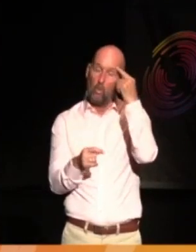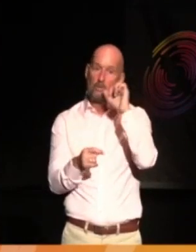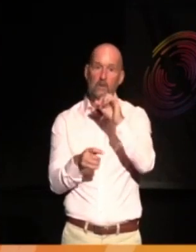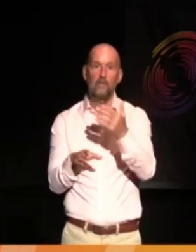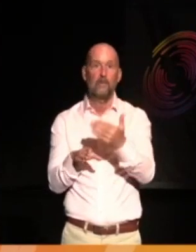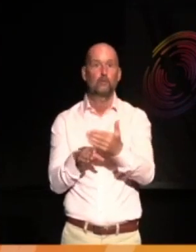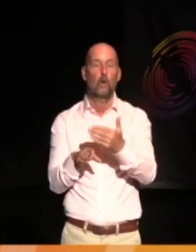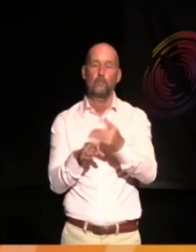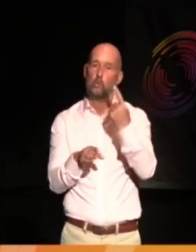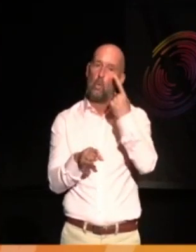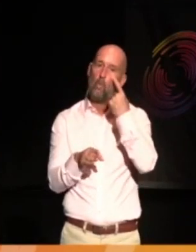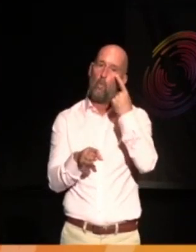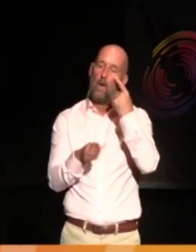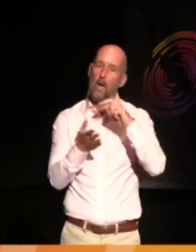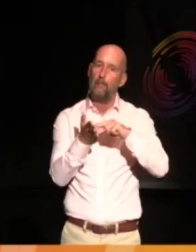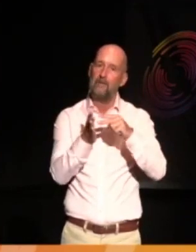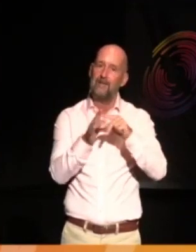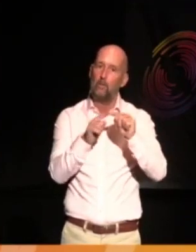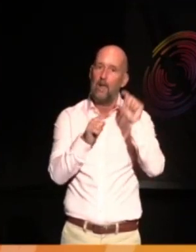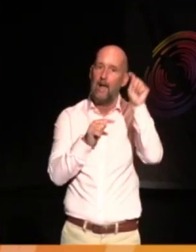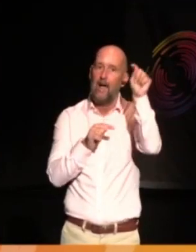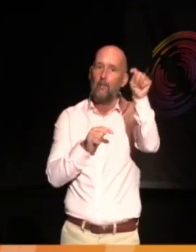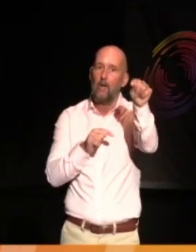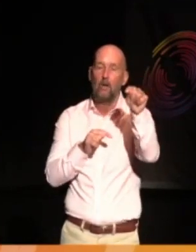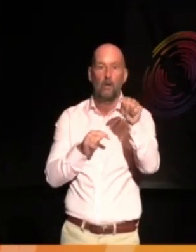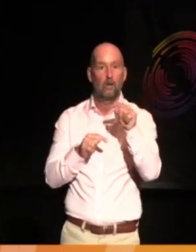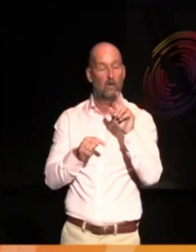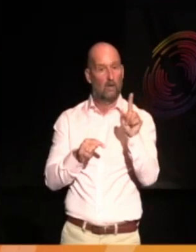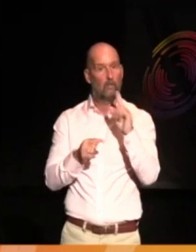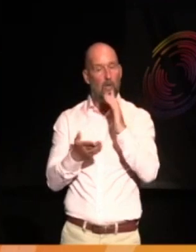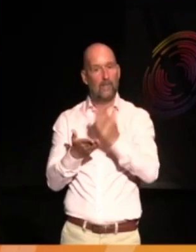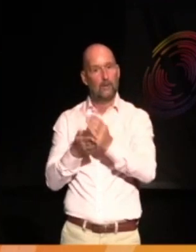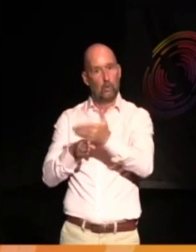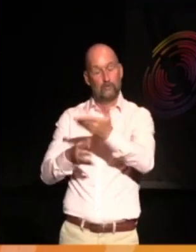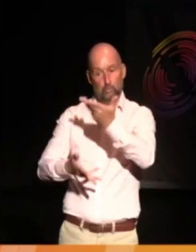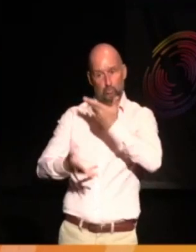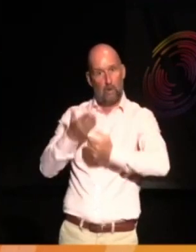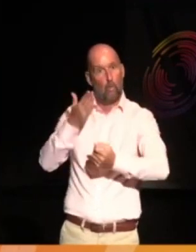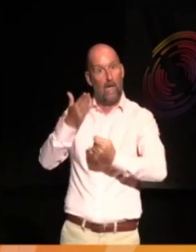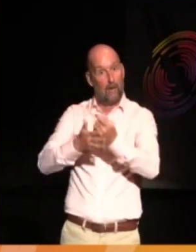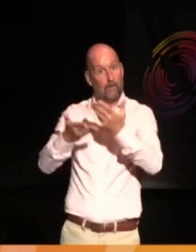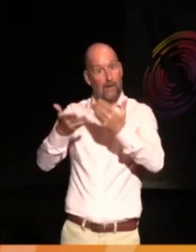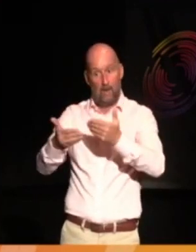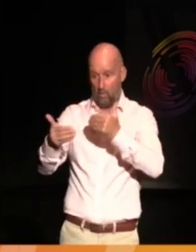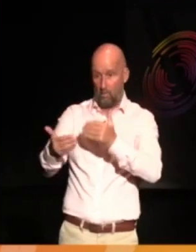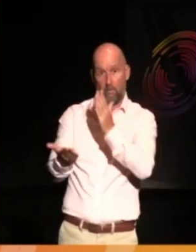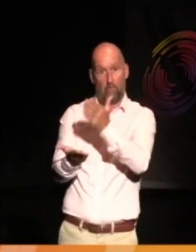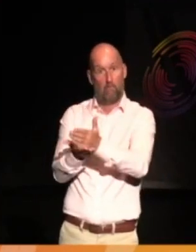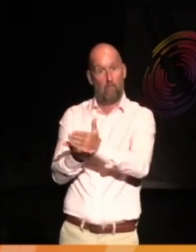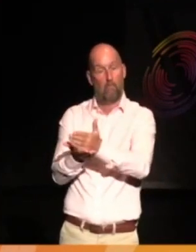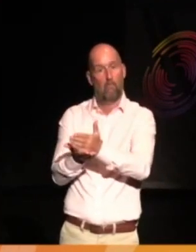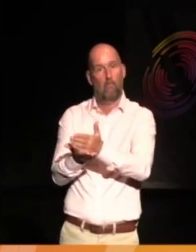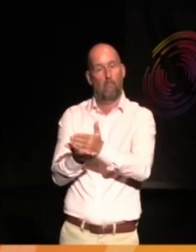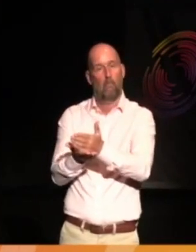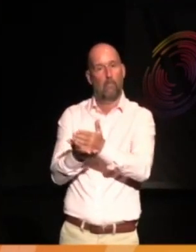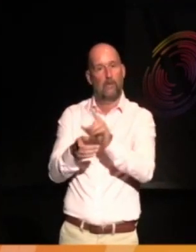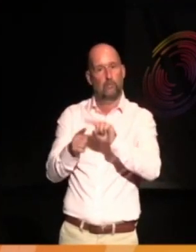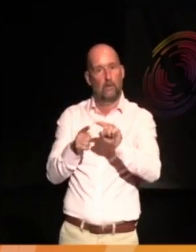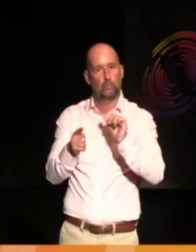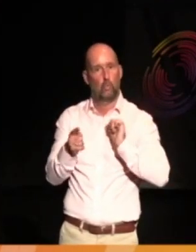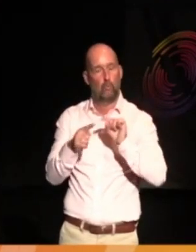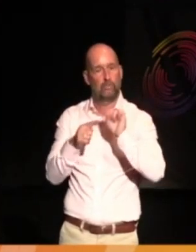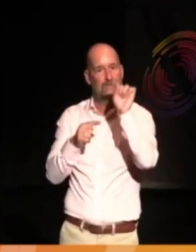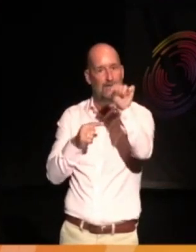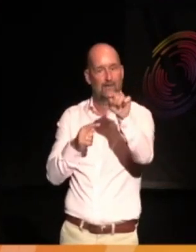was to predict what would happen, as opposed to just describe what is happening. I'm going to have a stab